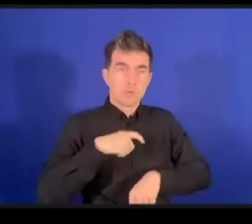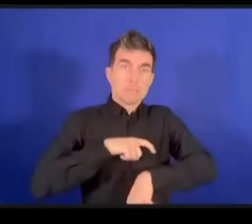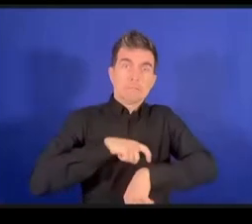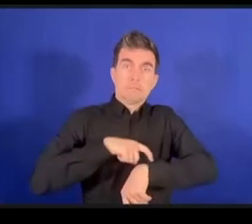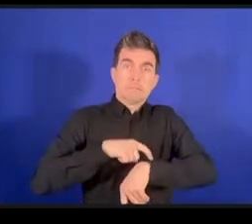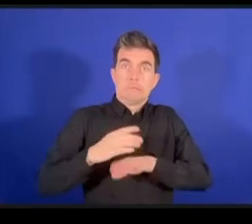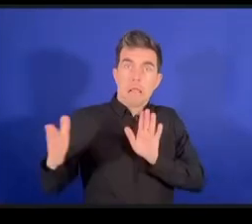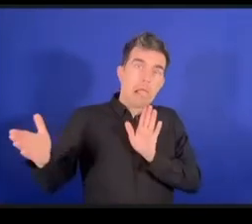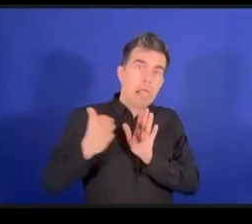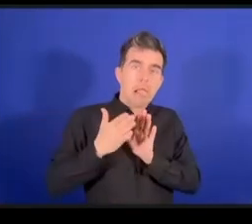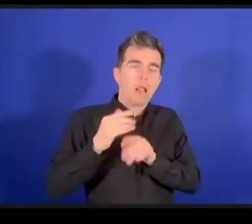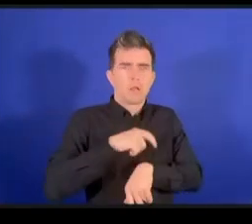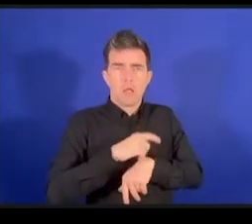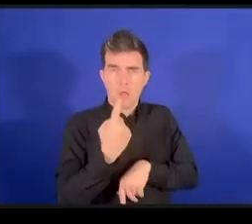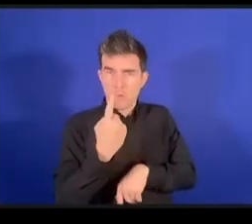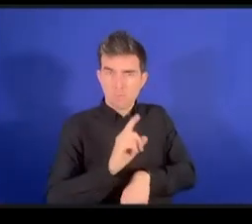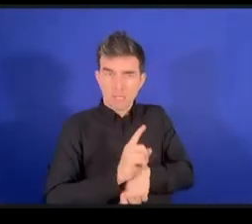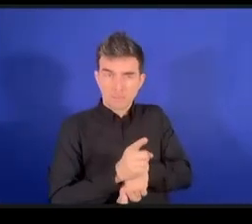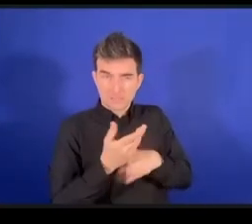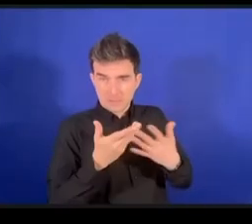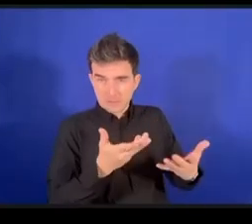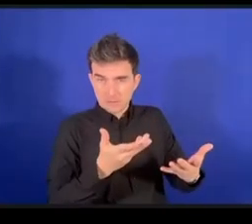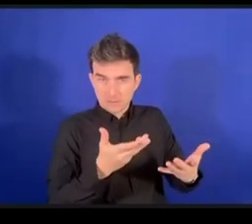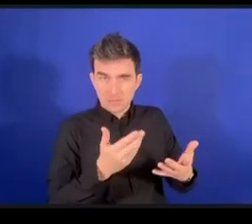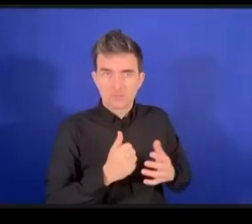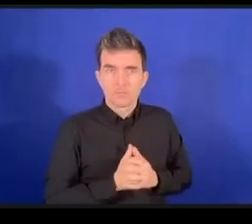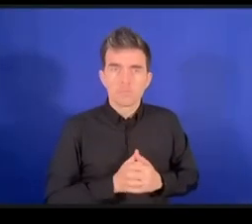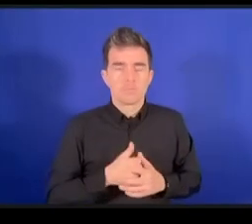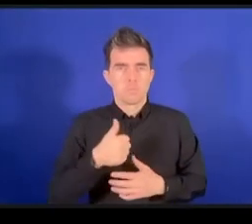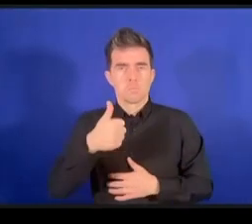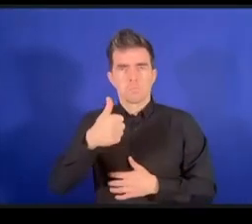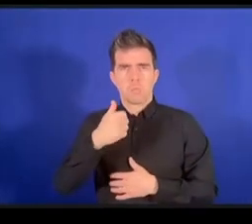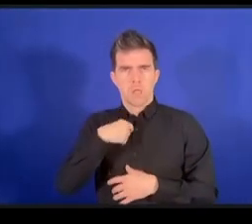I think it's really important because